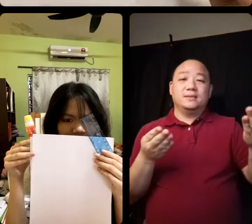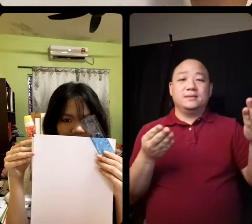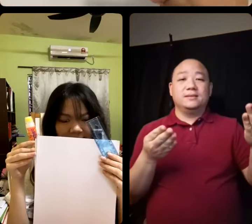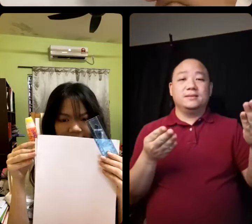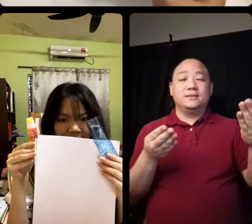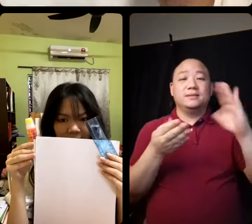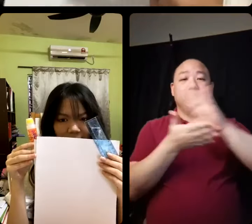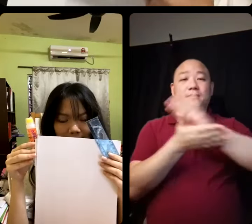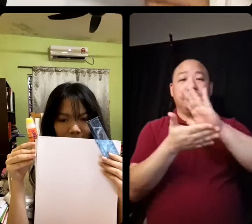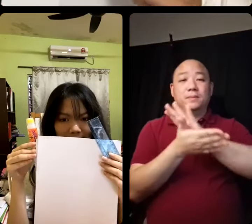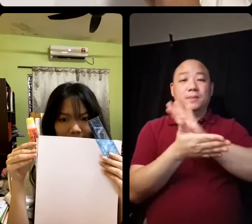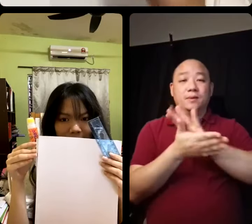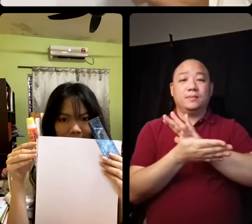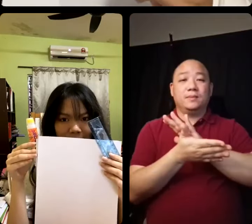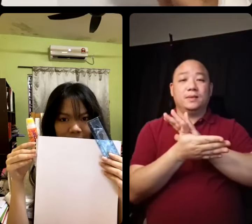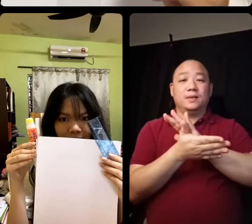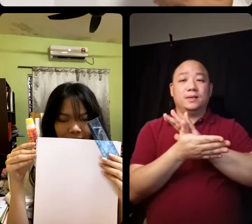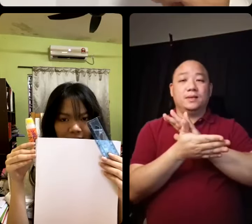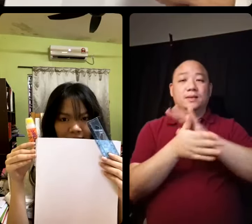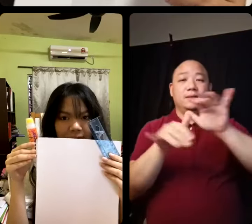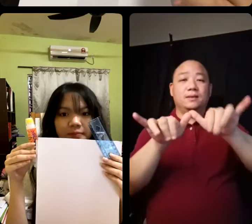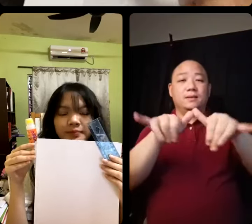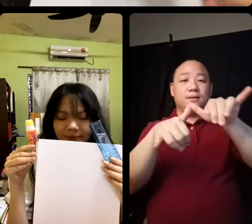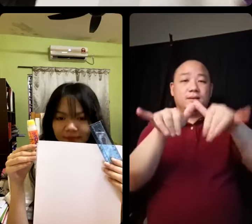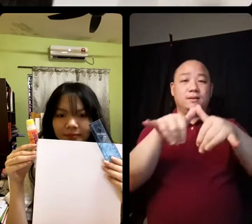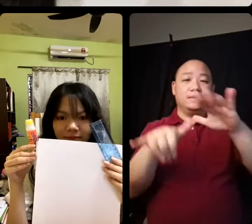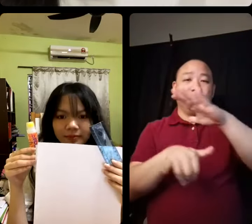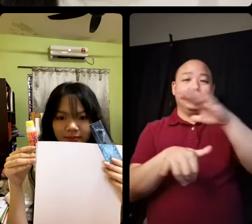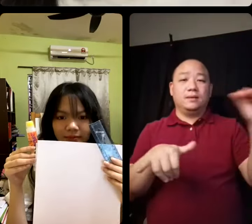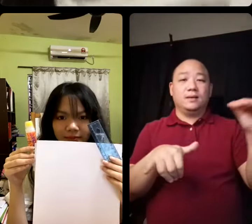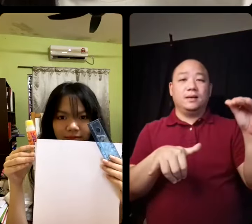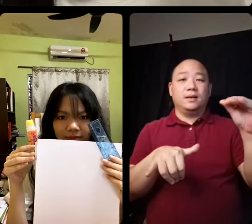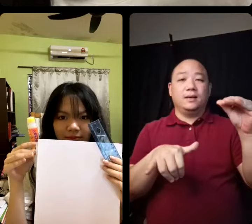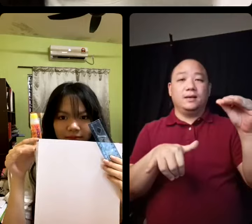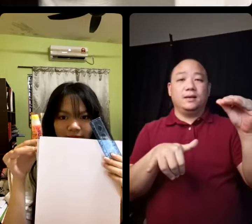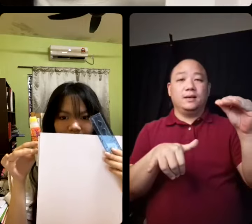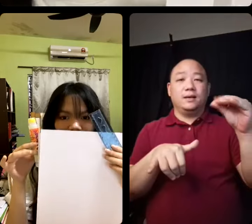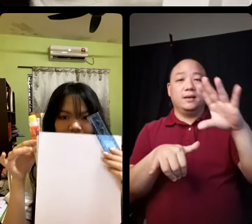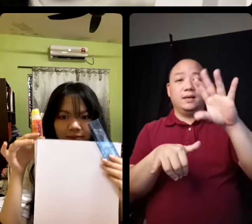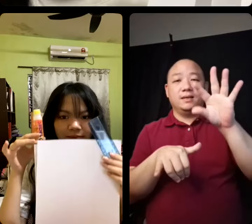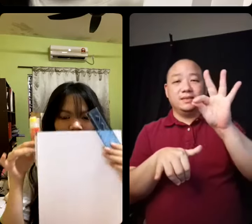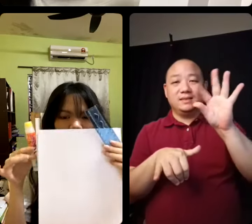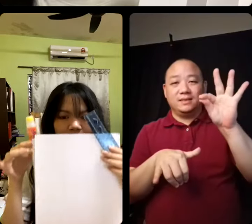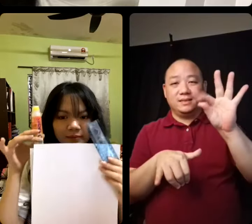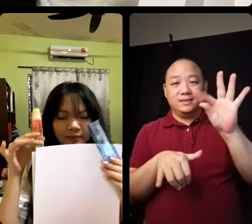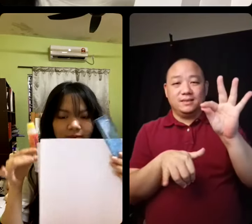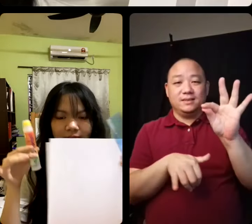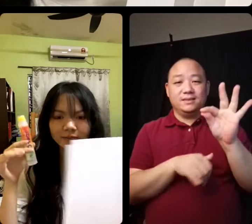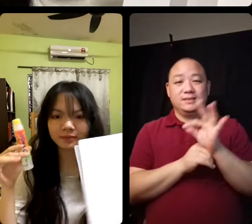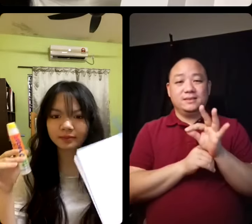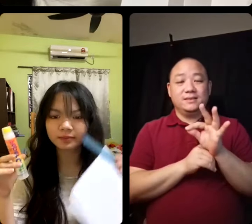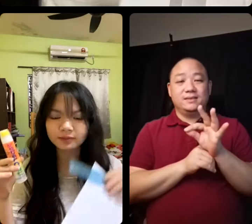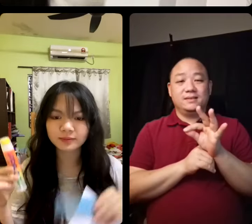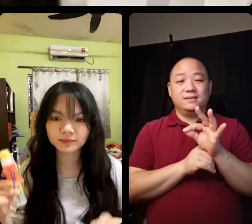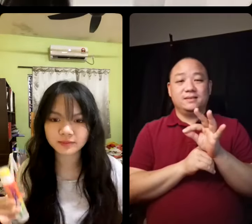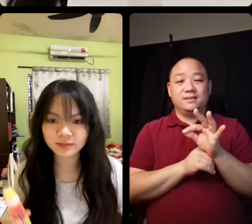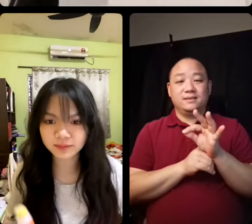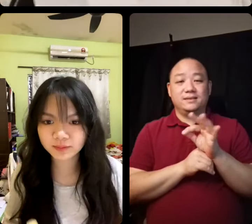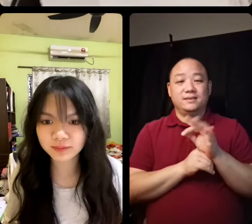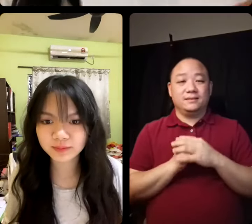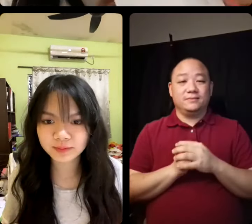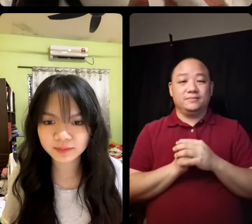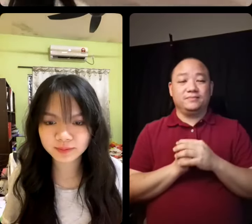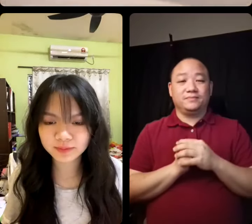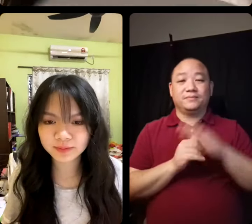paper, a ruler, and a glue. Okay, so yes, hello Kaka, welcome joining us. Hello Nis, hello